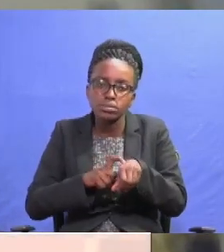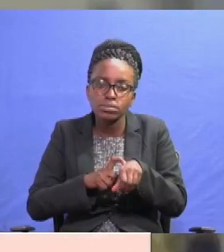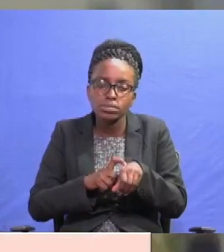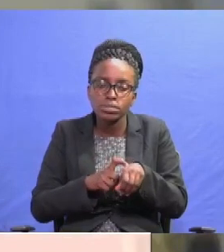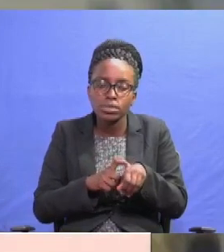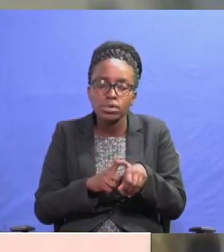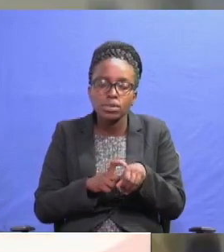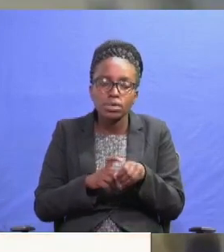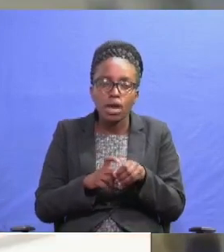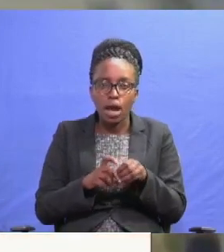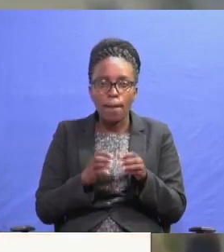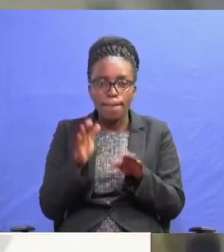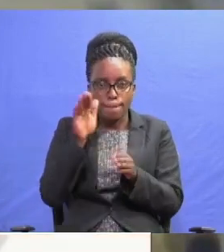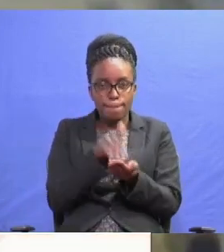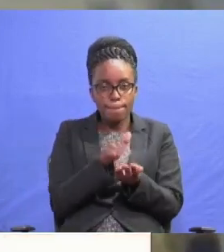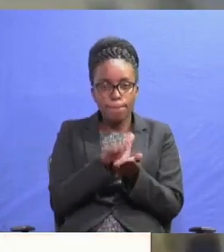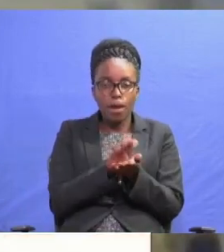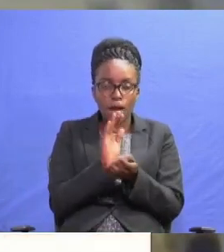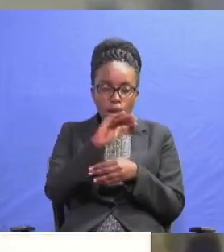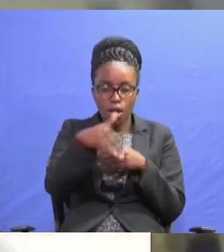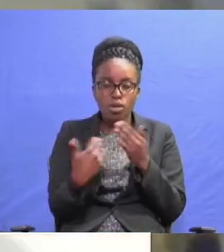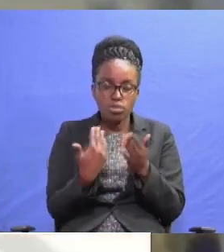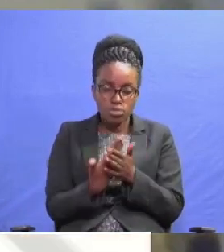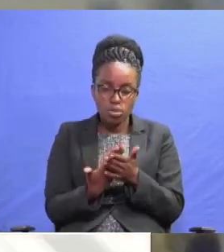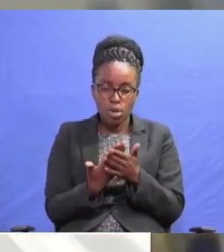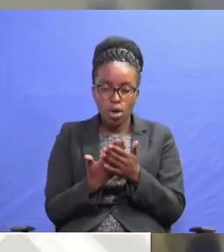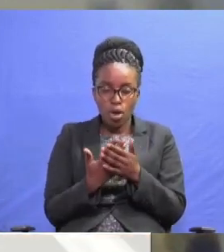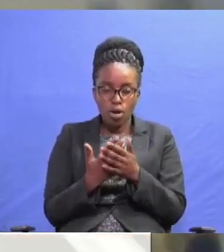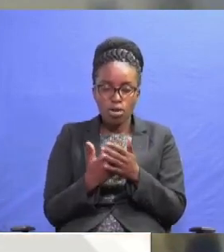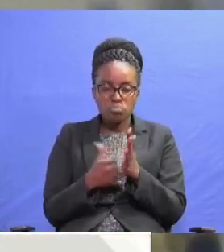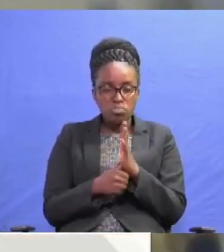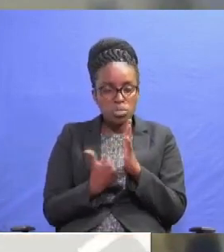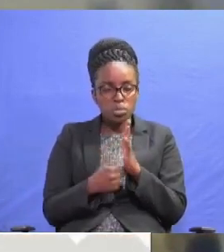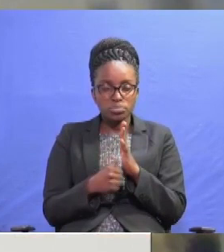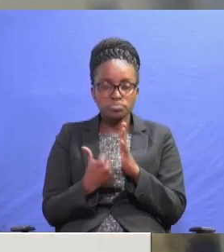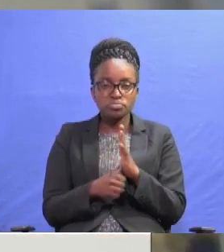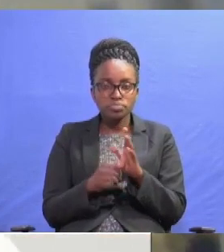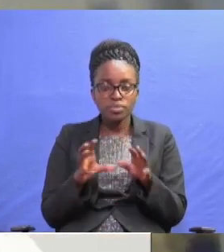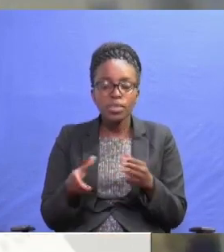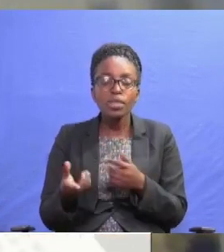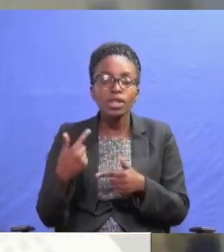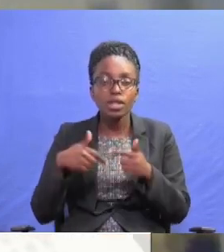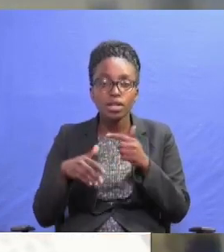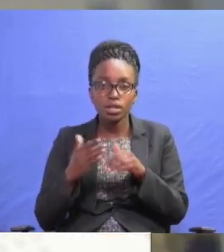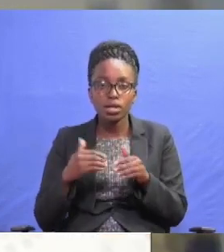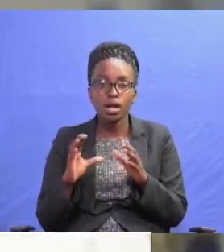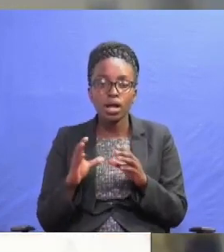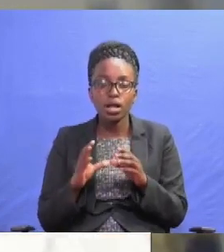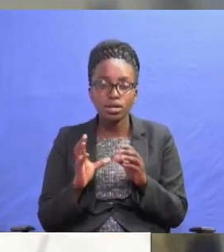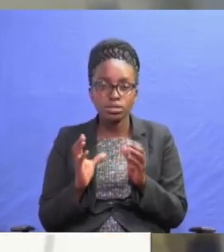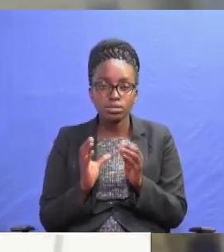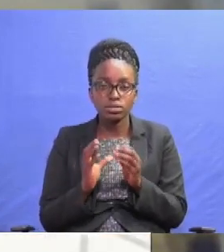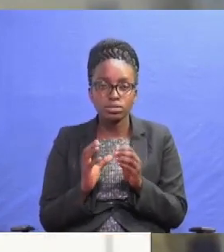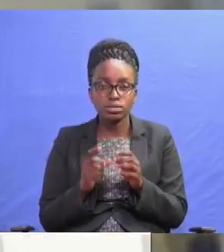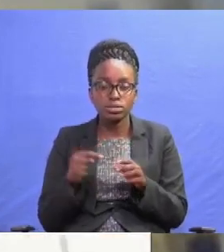banks, and the consequence of it is that it will start carrying debris and rock materials and other things down the